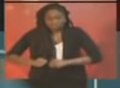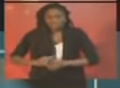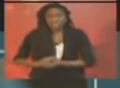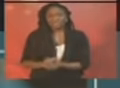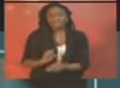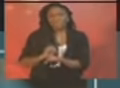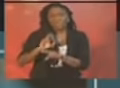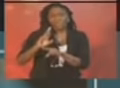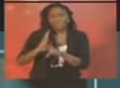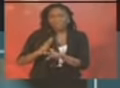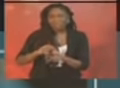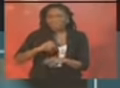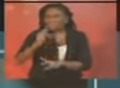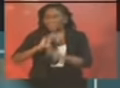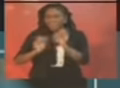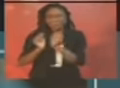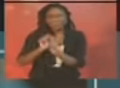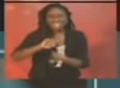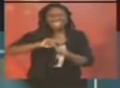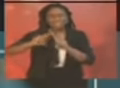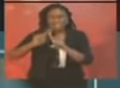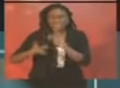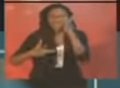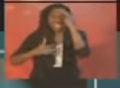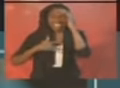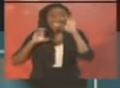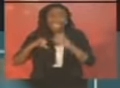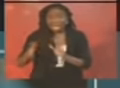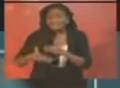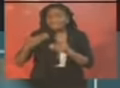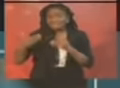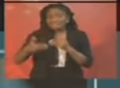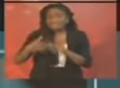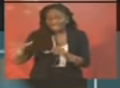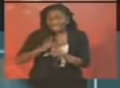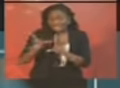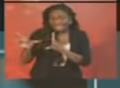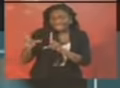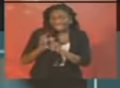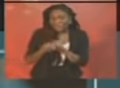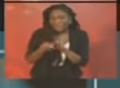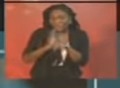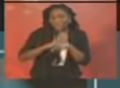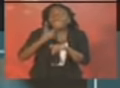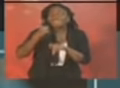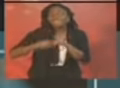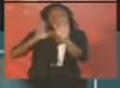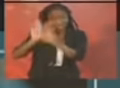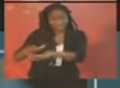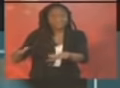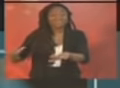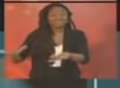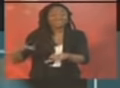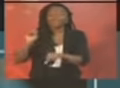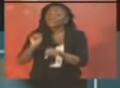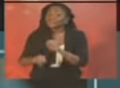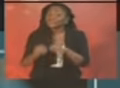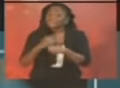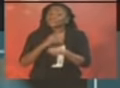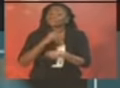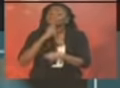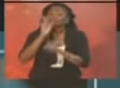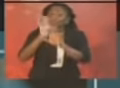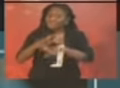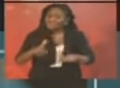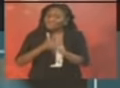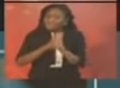others with comorbidities. So we still have to have our children maintain their public health guidelines. Though I know